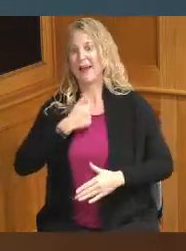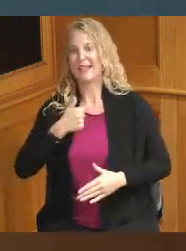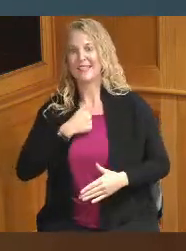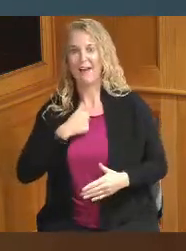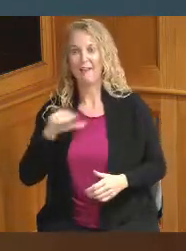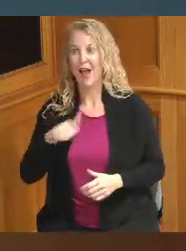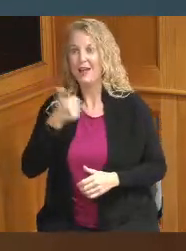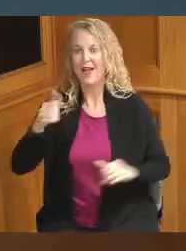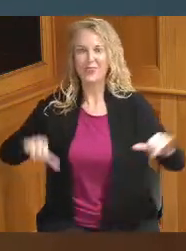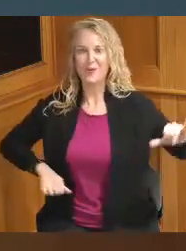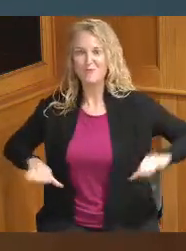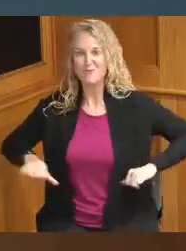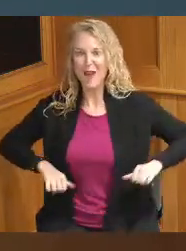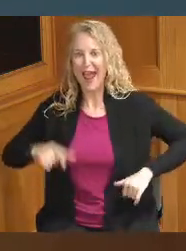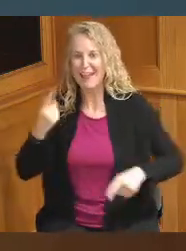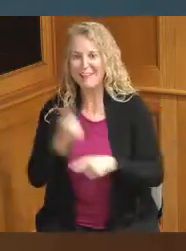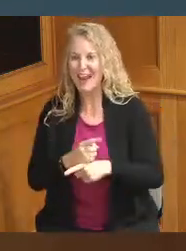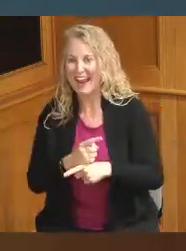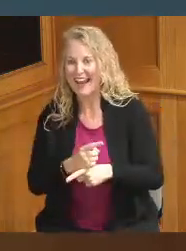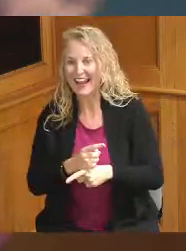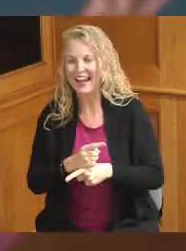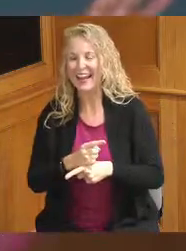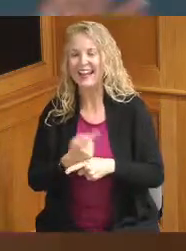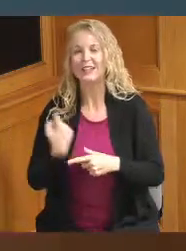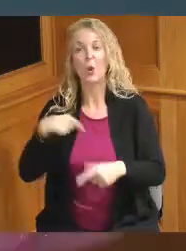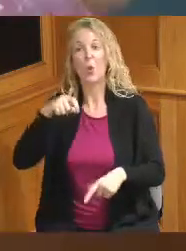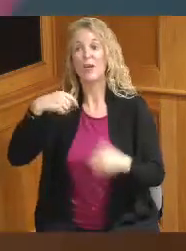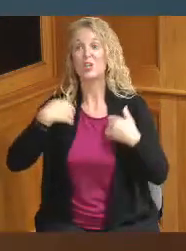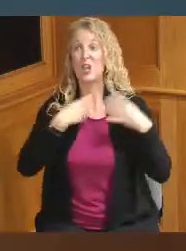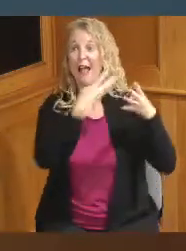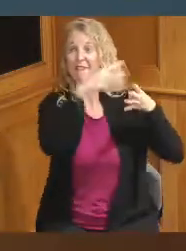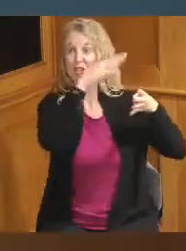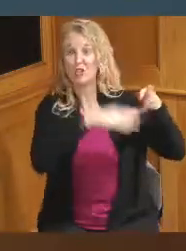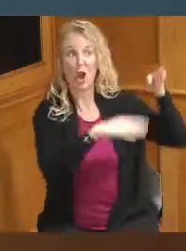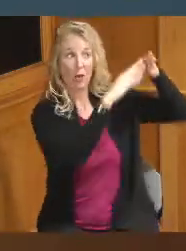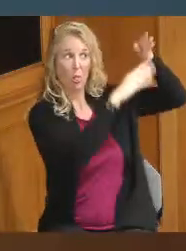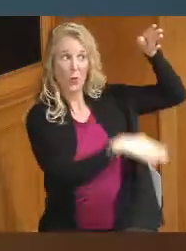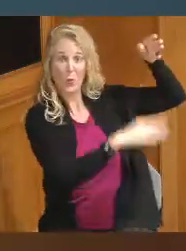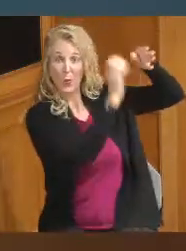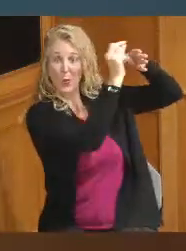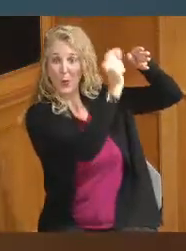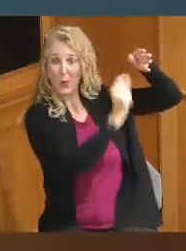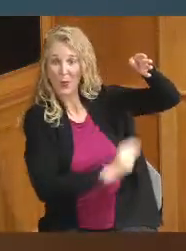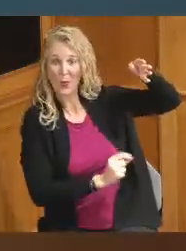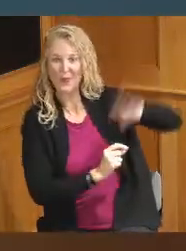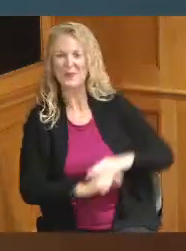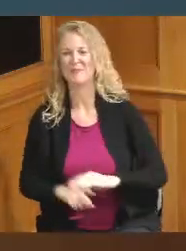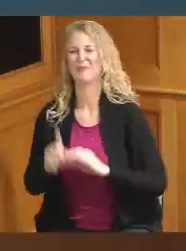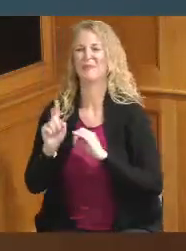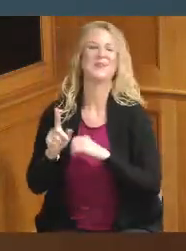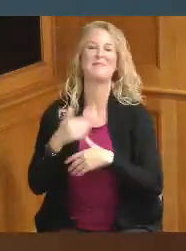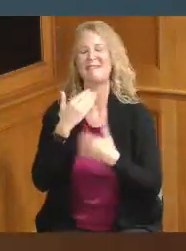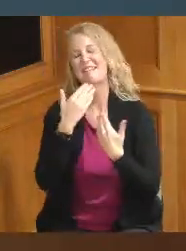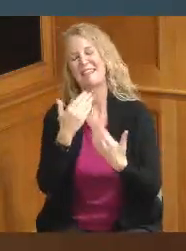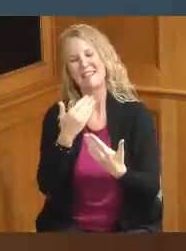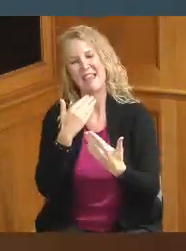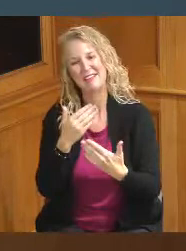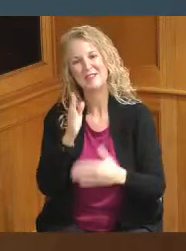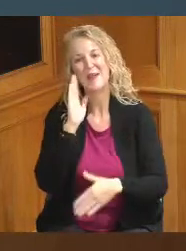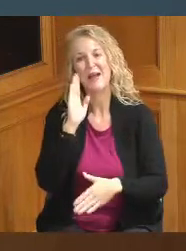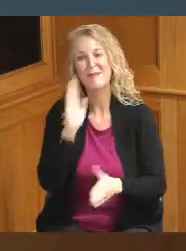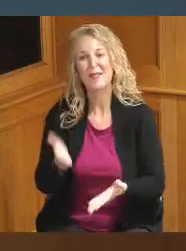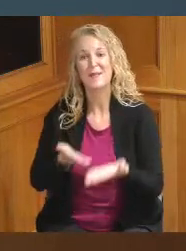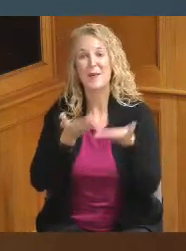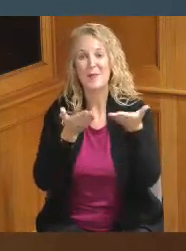Another win for Hamilton County. We need to have a chart. Another win for Hamilton County. But thank you, and I'll put a